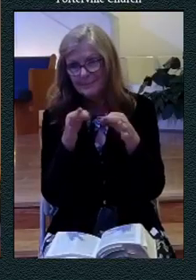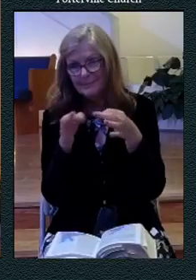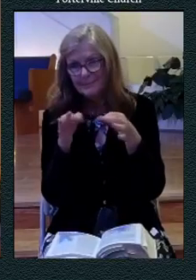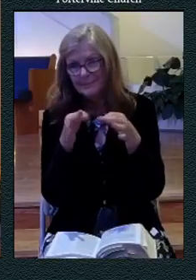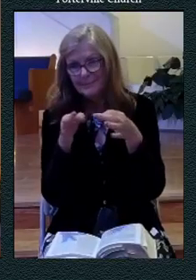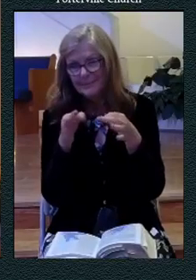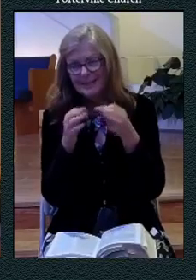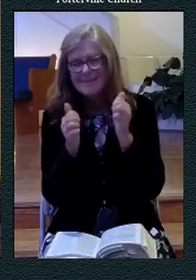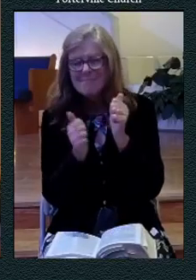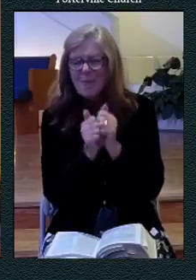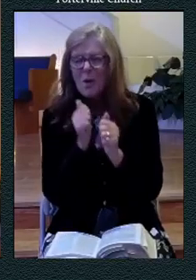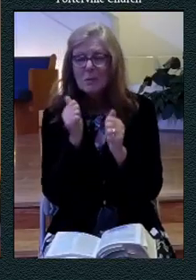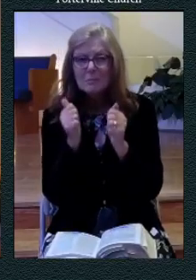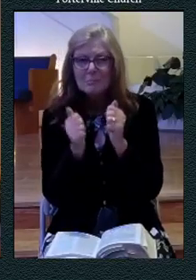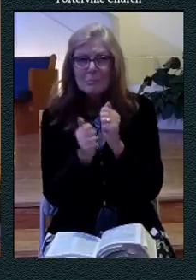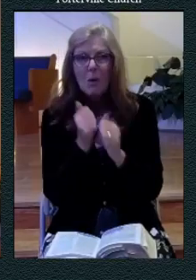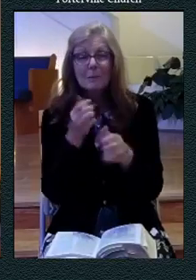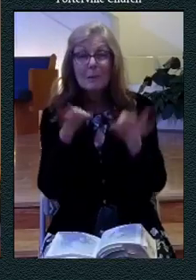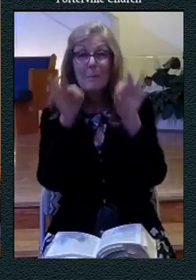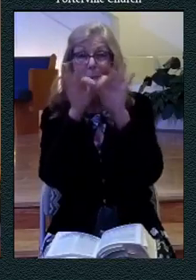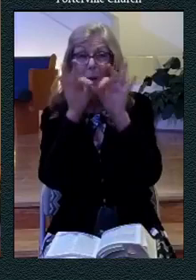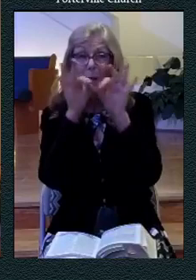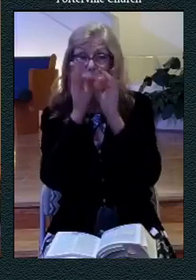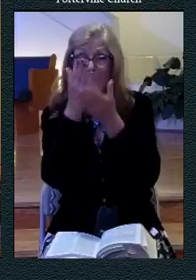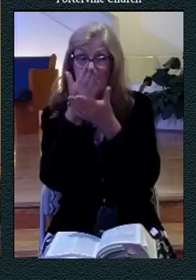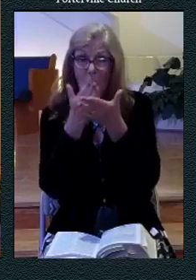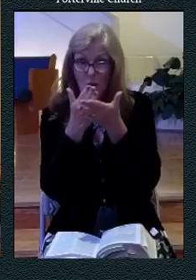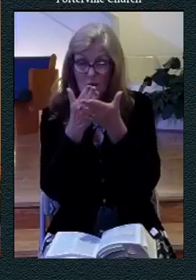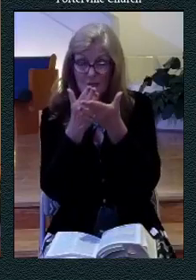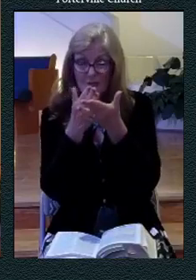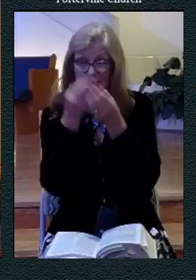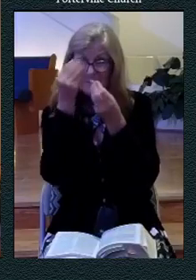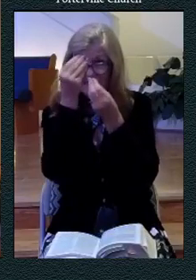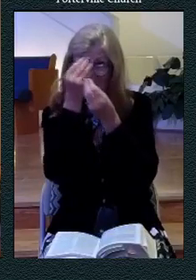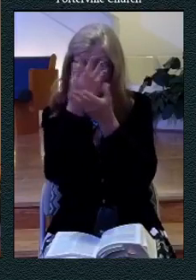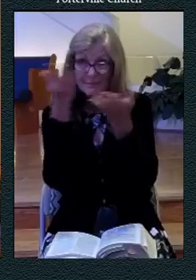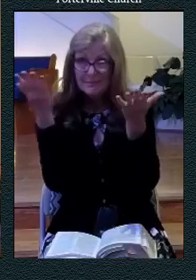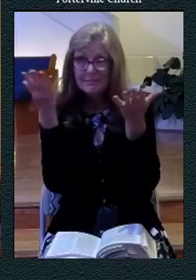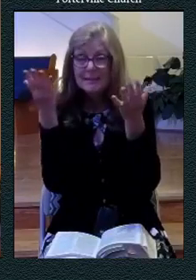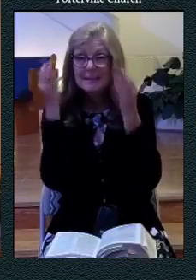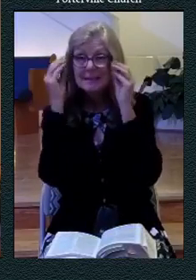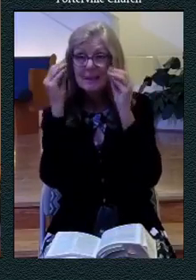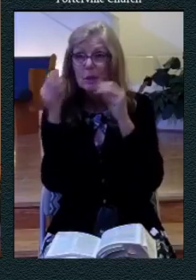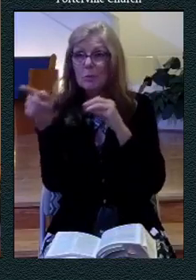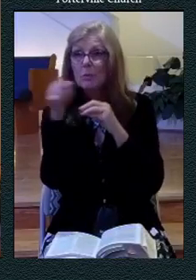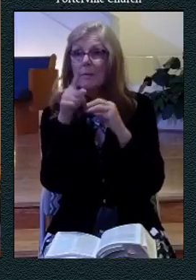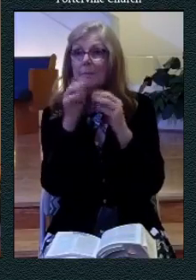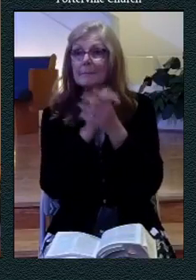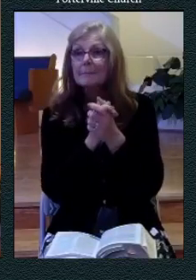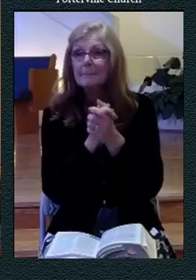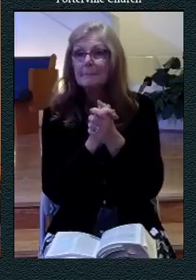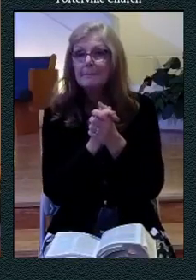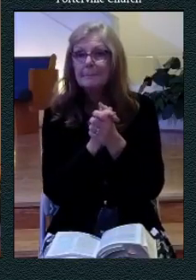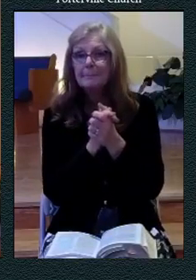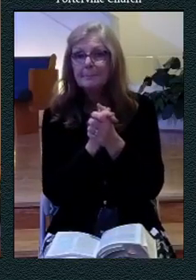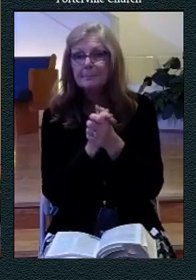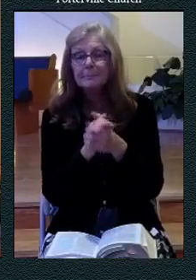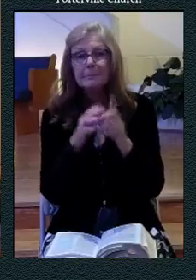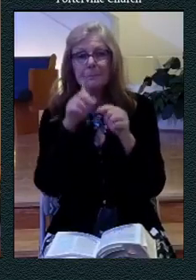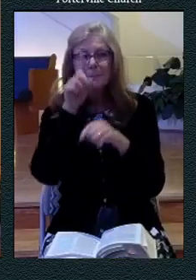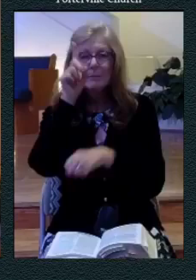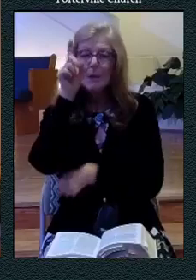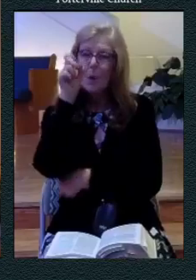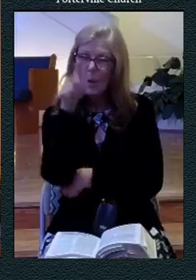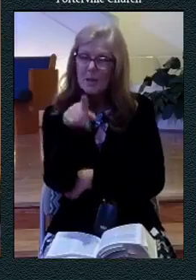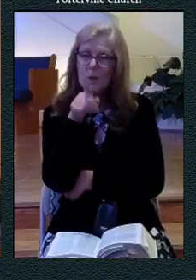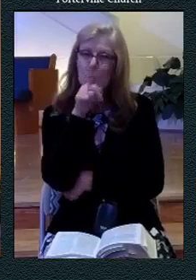most important part of what I'm trying to say today, and that's this way. The question really